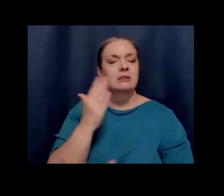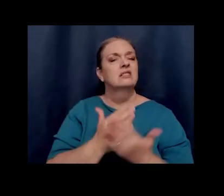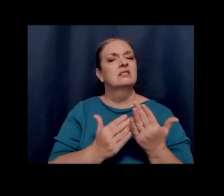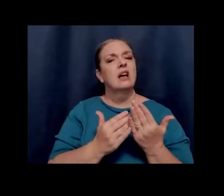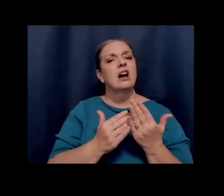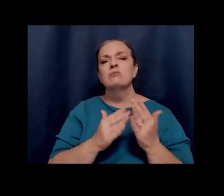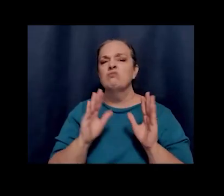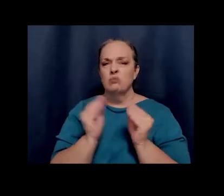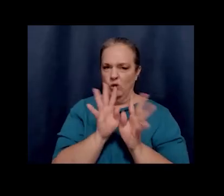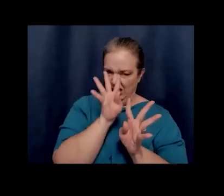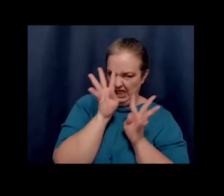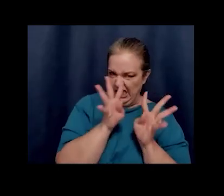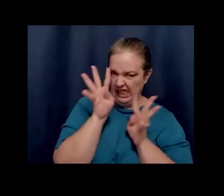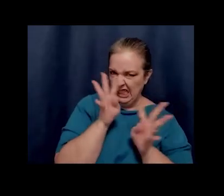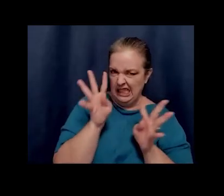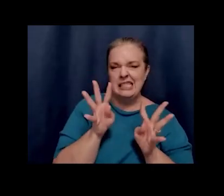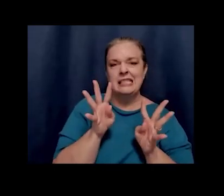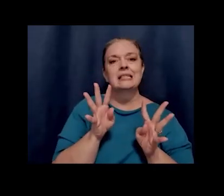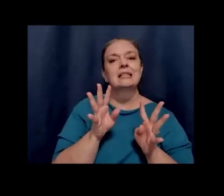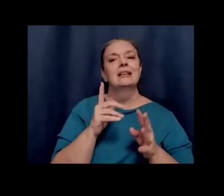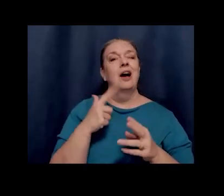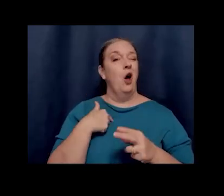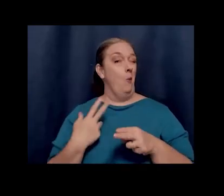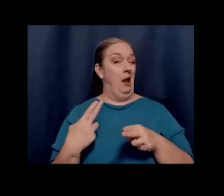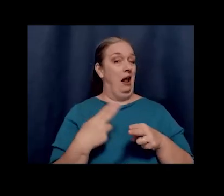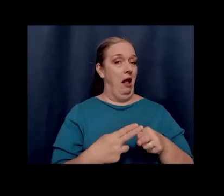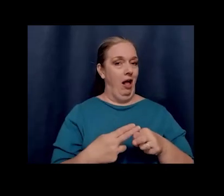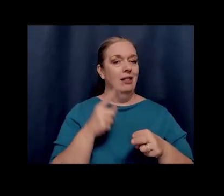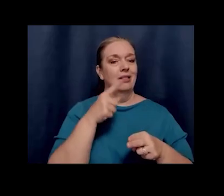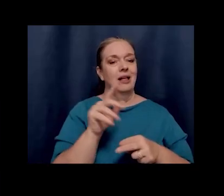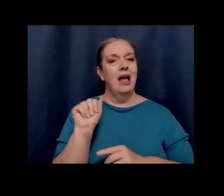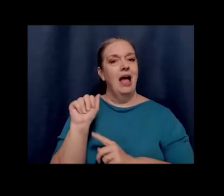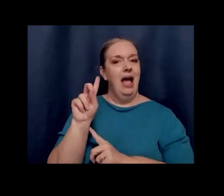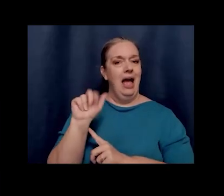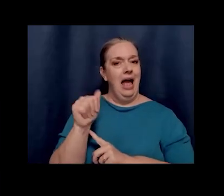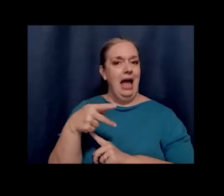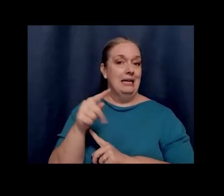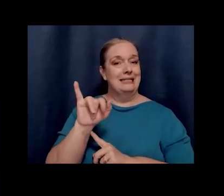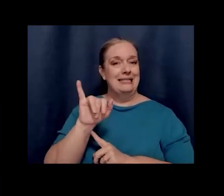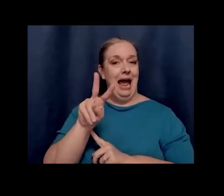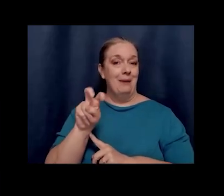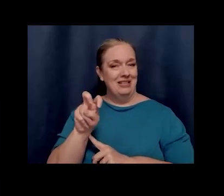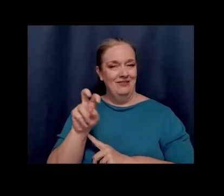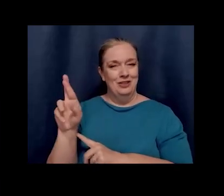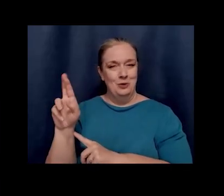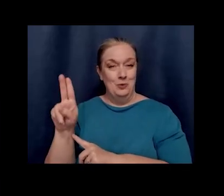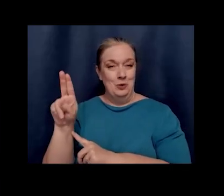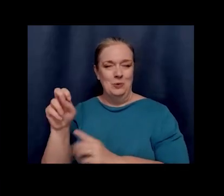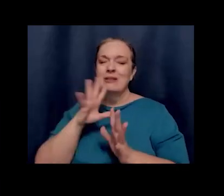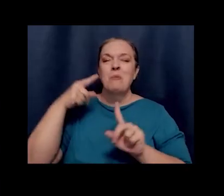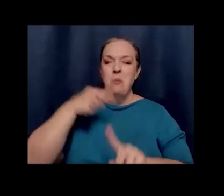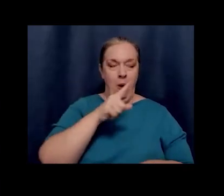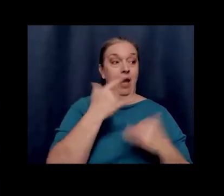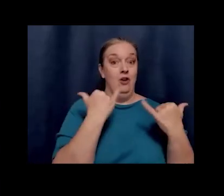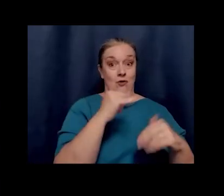the ingenious application of what we call in the preservation field adaptive reuse, taking an existing building